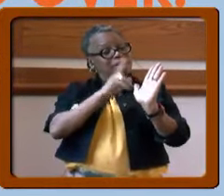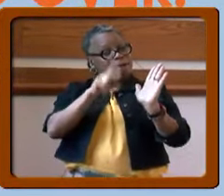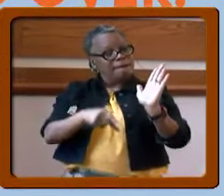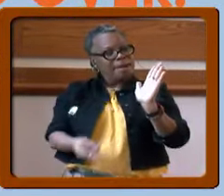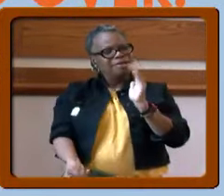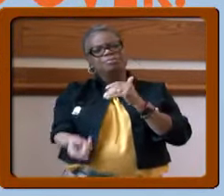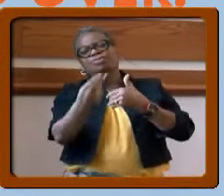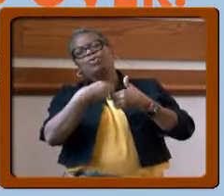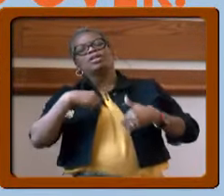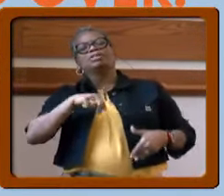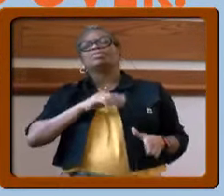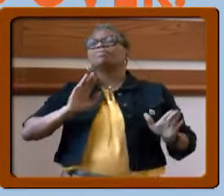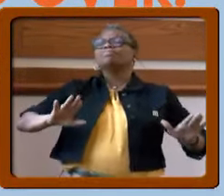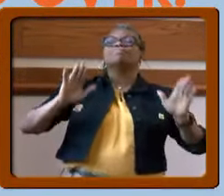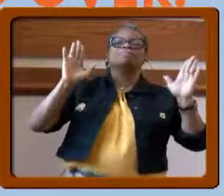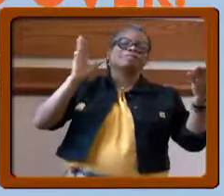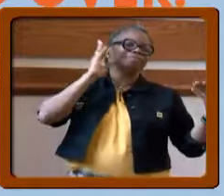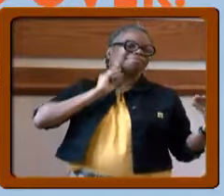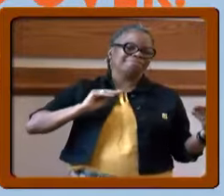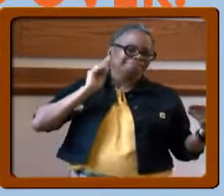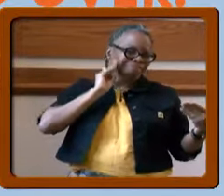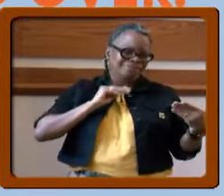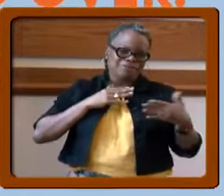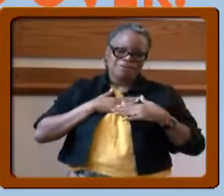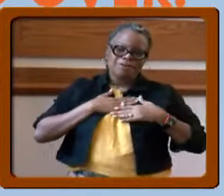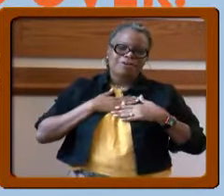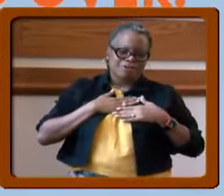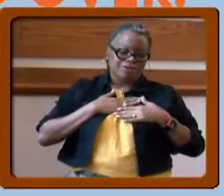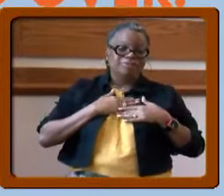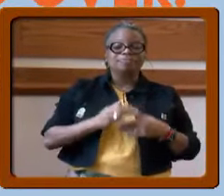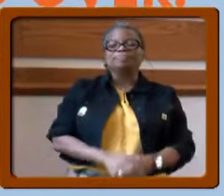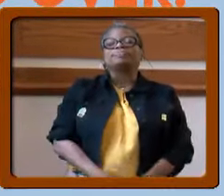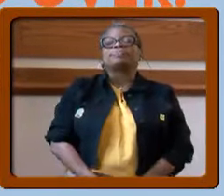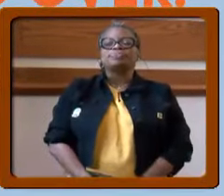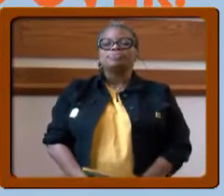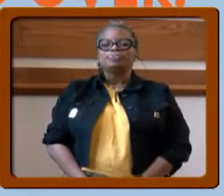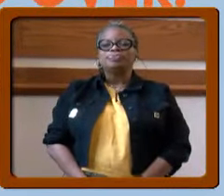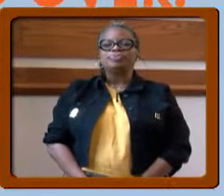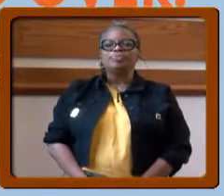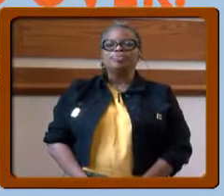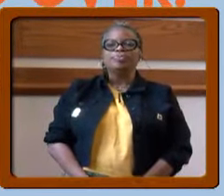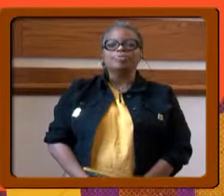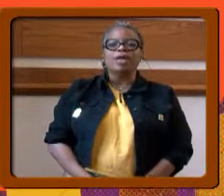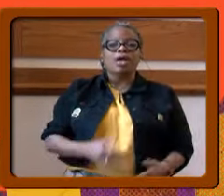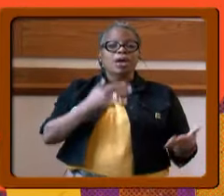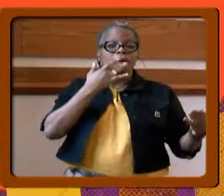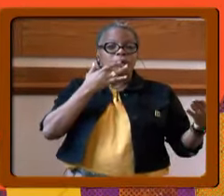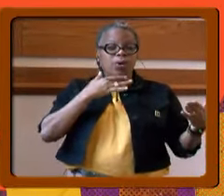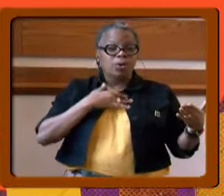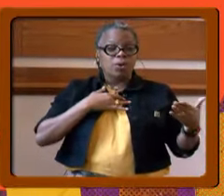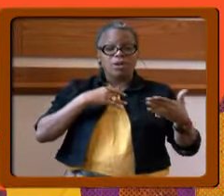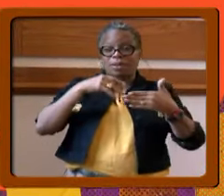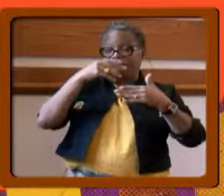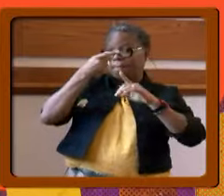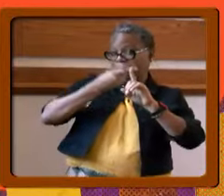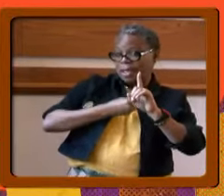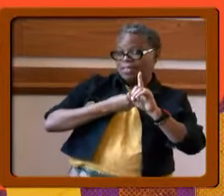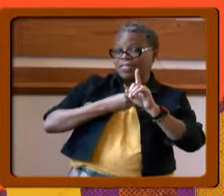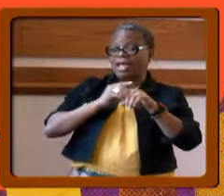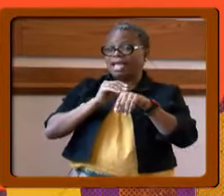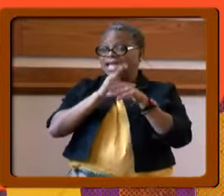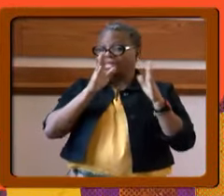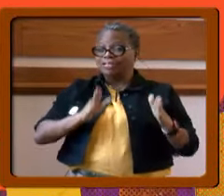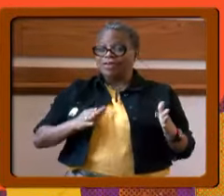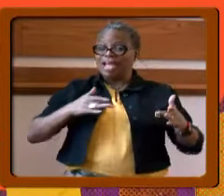this amazing experience of culture. The Birth Month Council is excited to